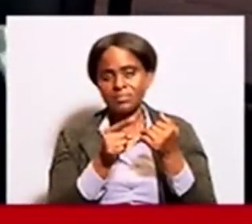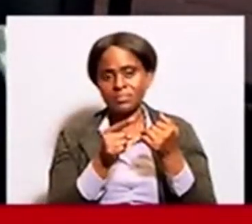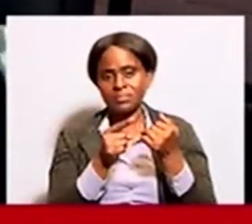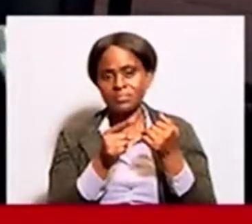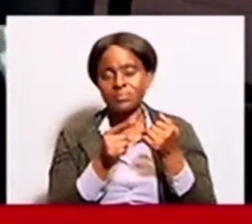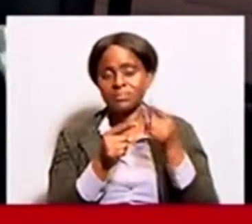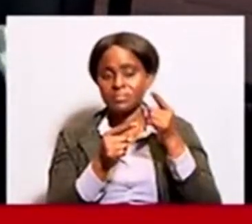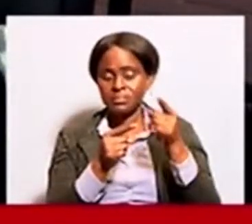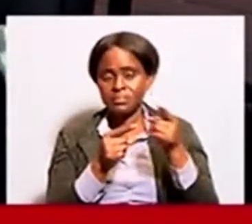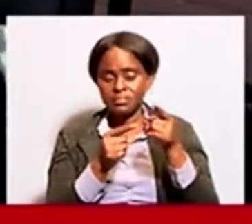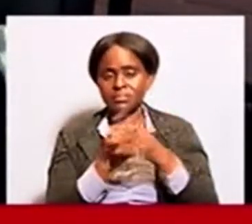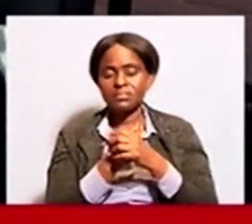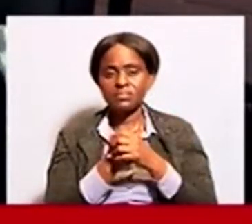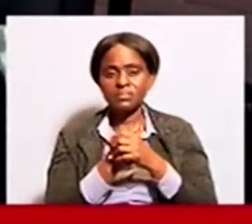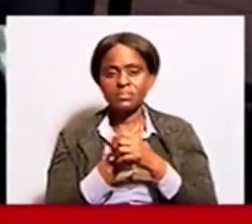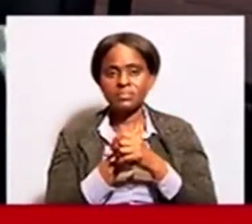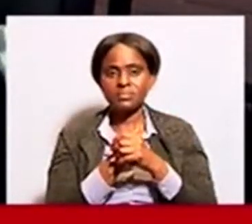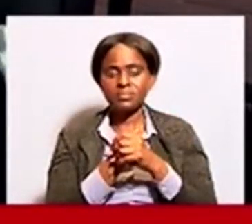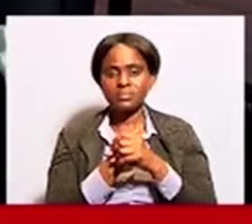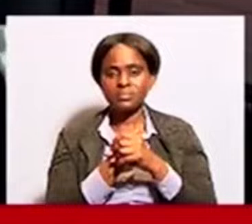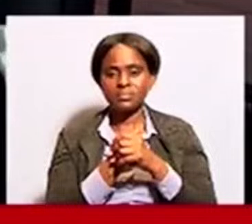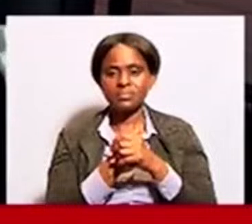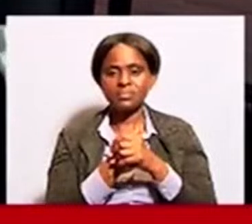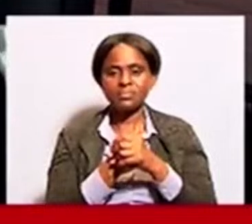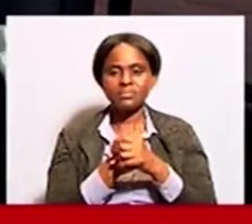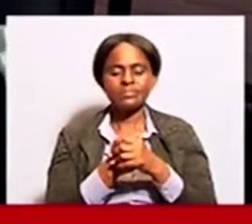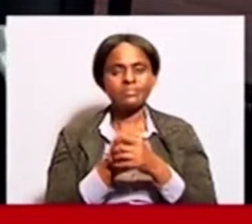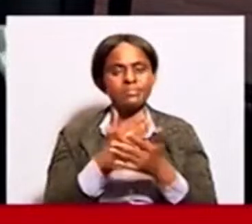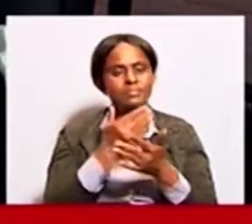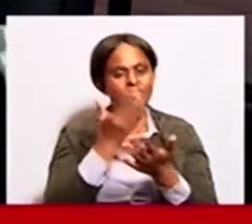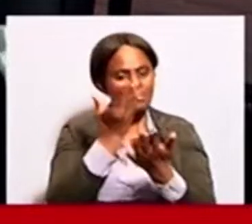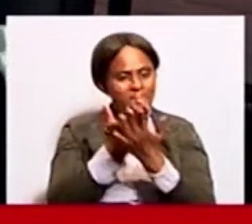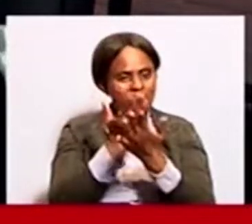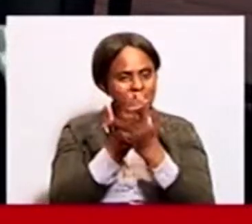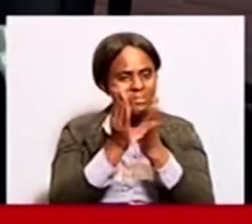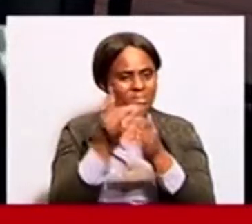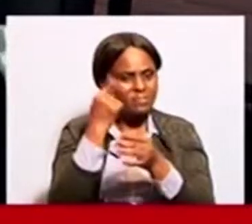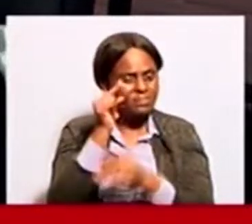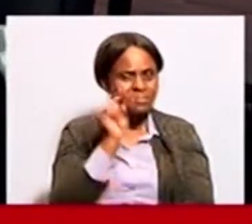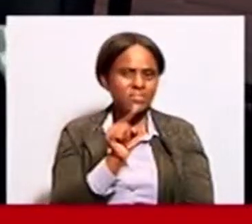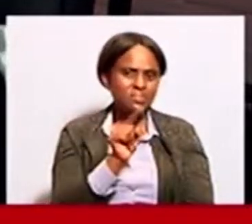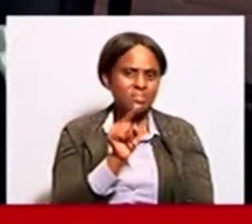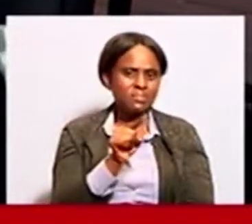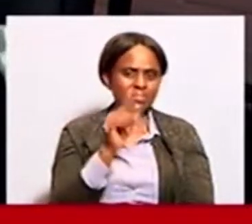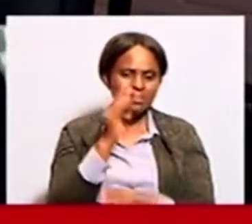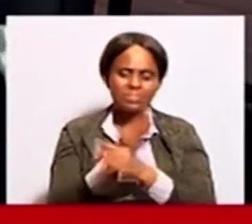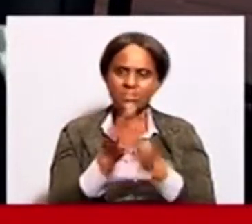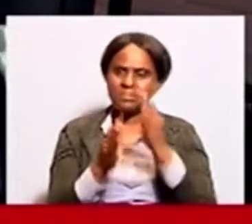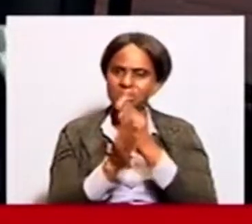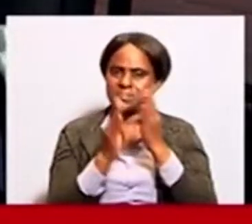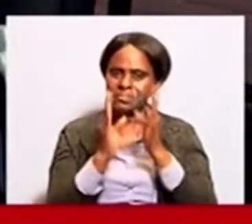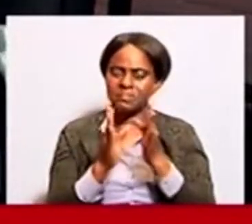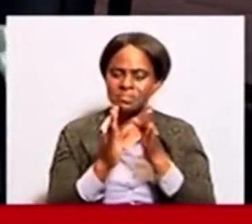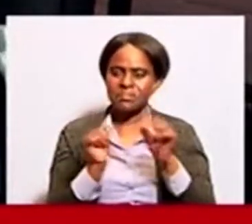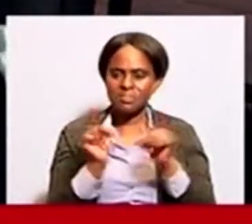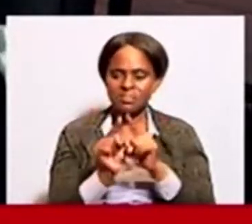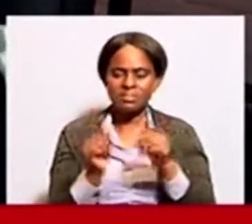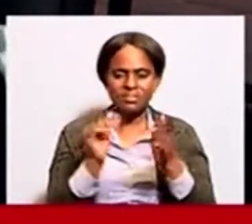was he a predetermined bidder for this particular contract? And